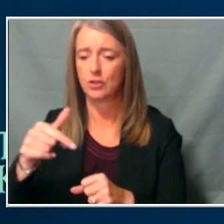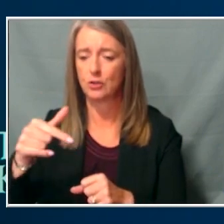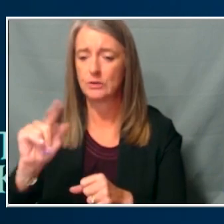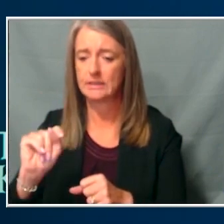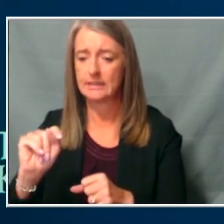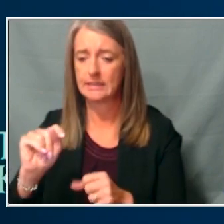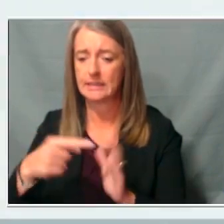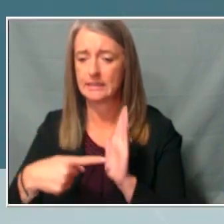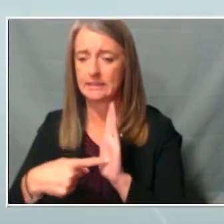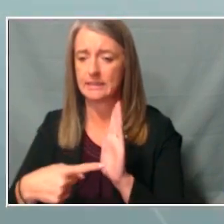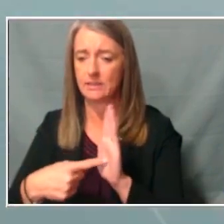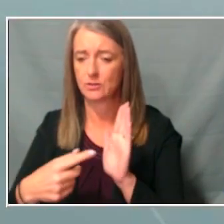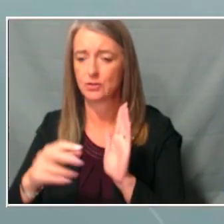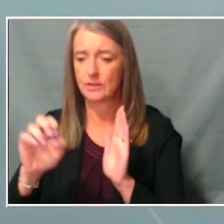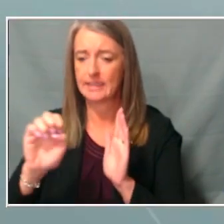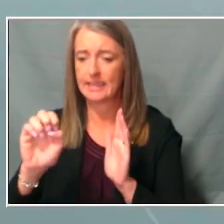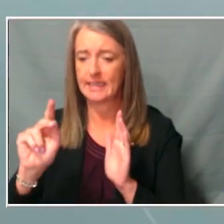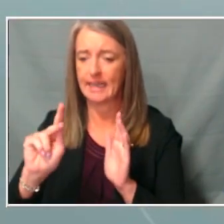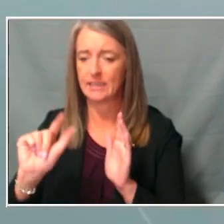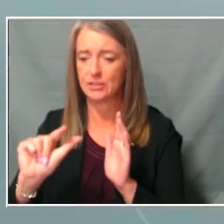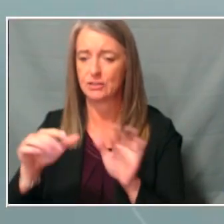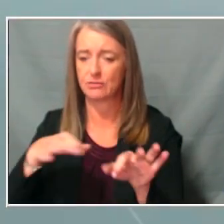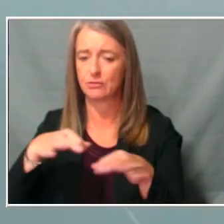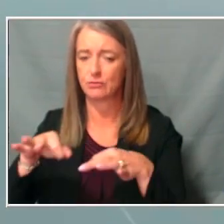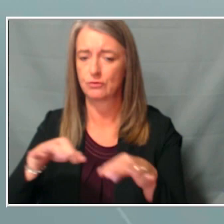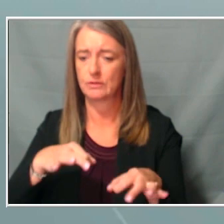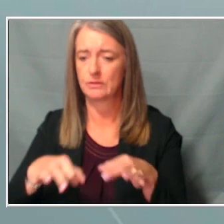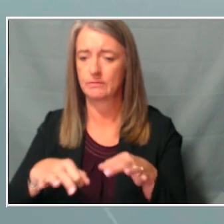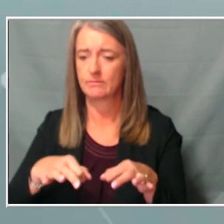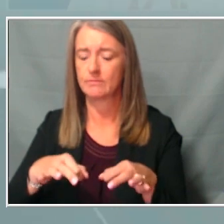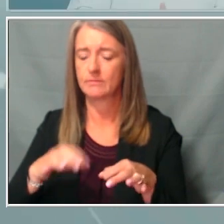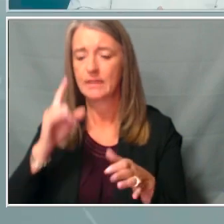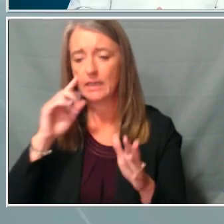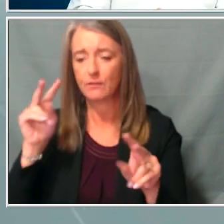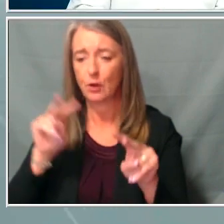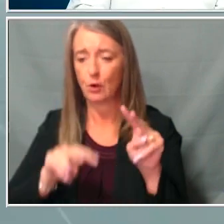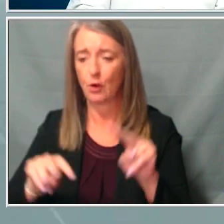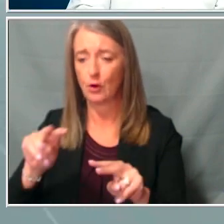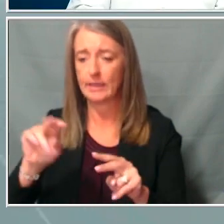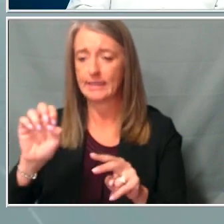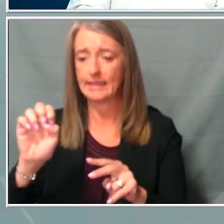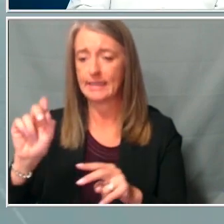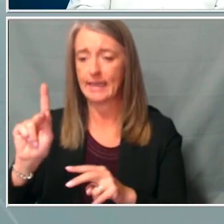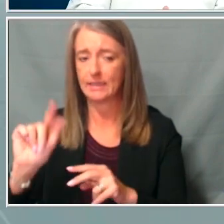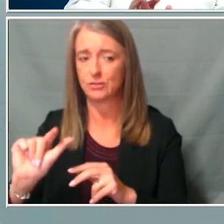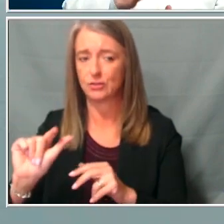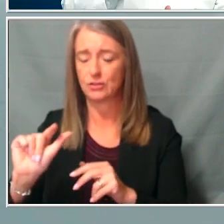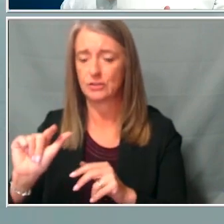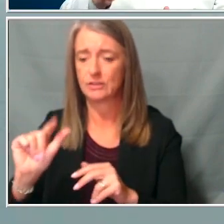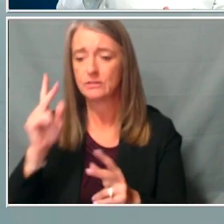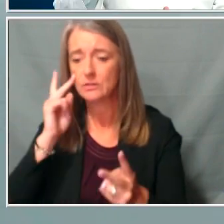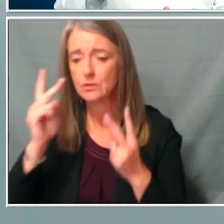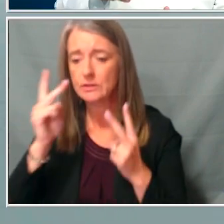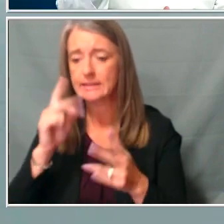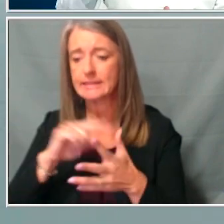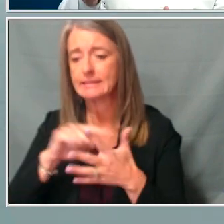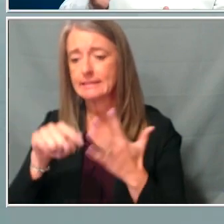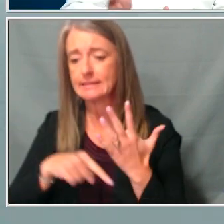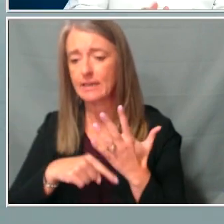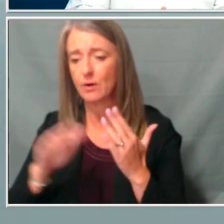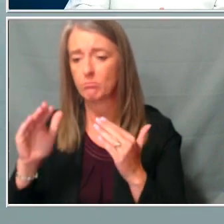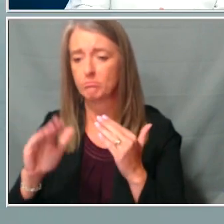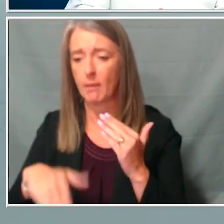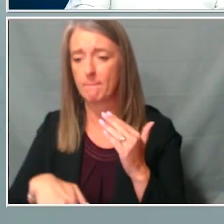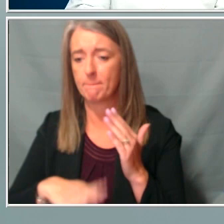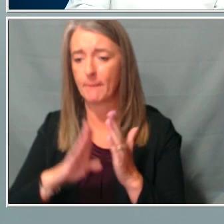show you an EKG of this, which kind of describes it, but essentially if you look at an EKG, you see several bumps and spikes